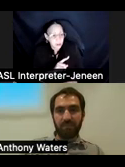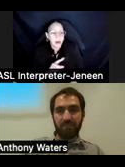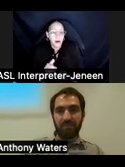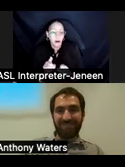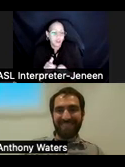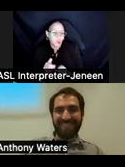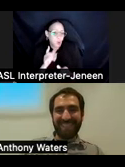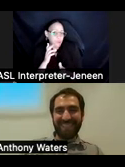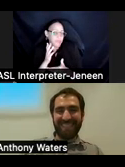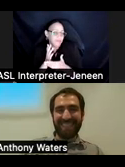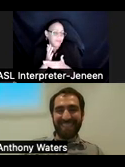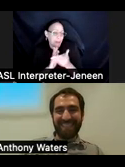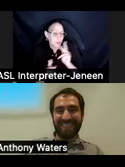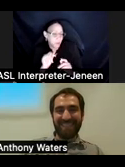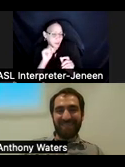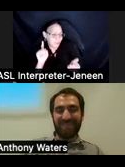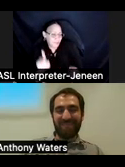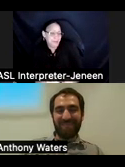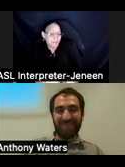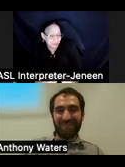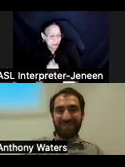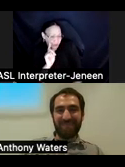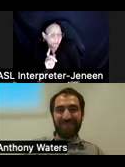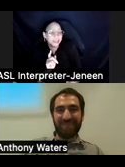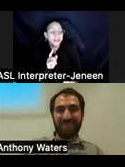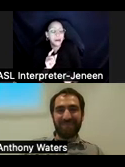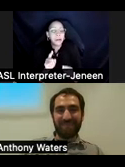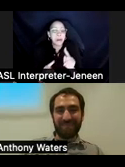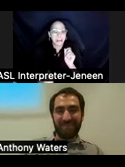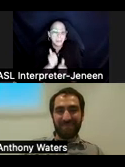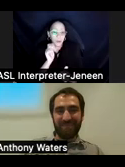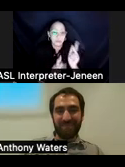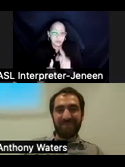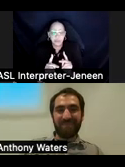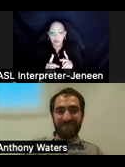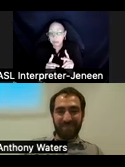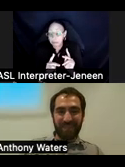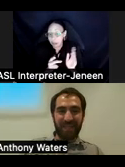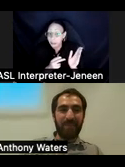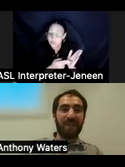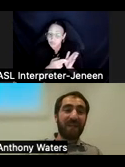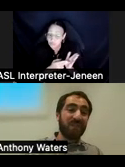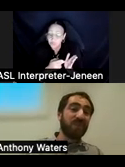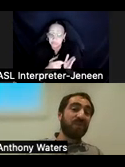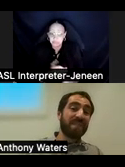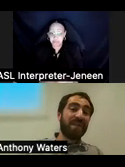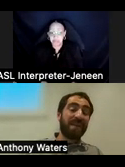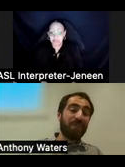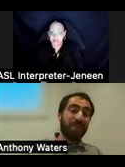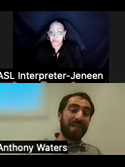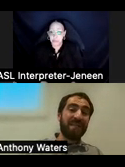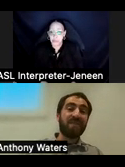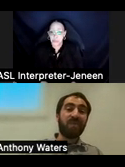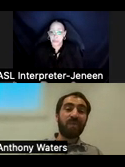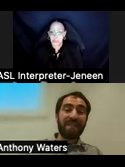disagreement here, but I think the vast majority of folks are saying true or fact. So the suicide rate